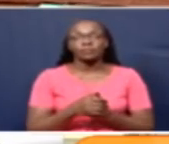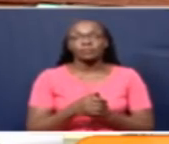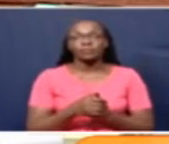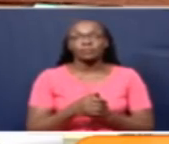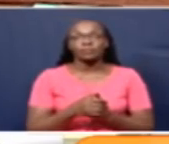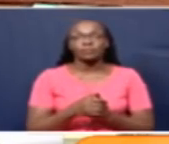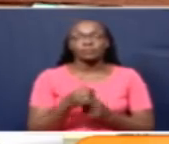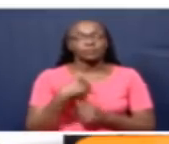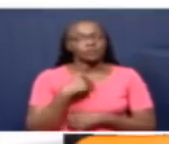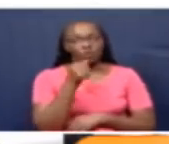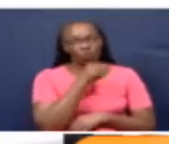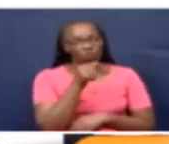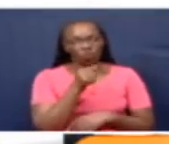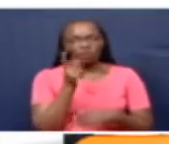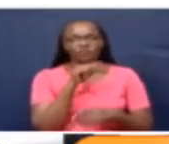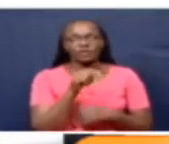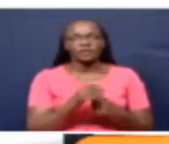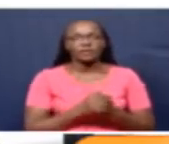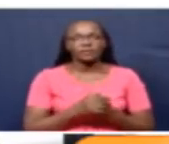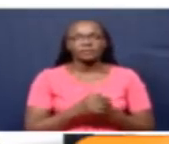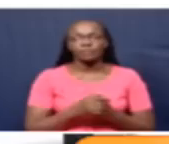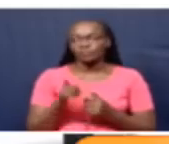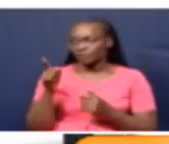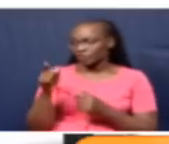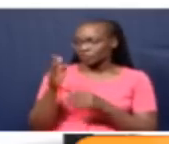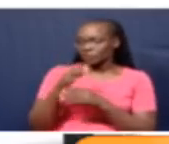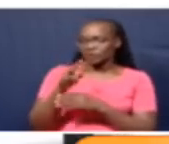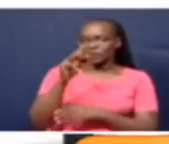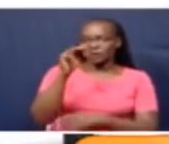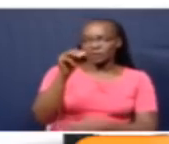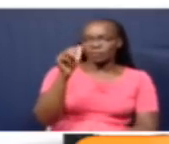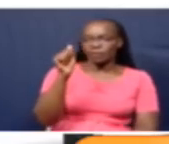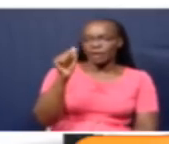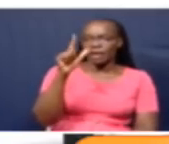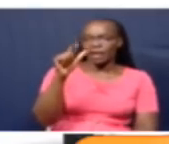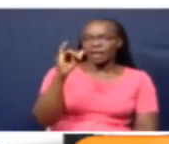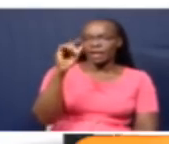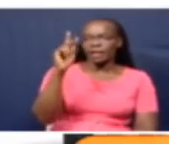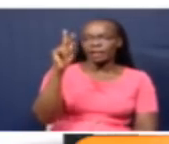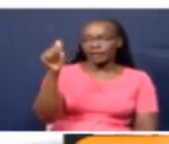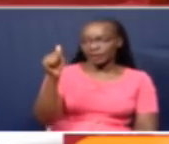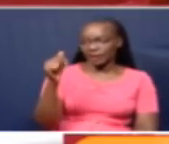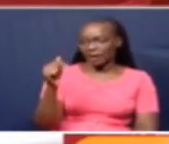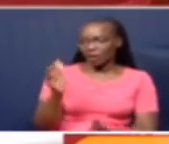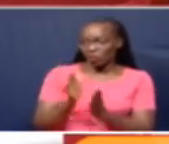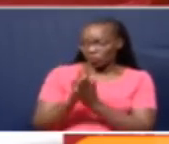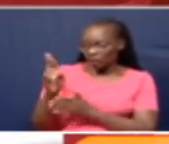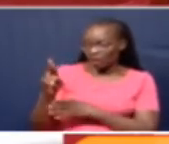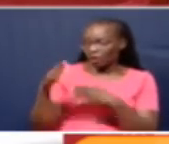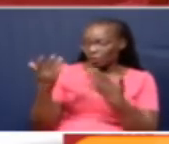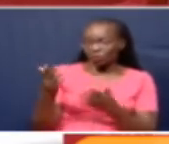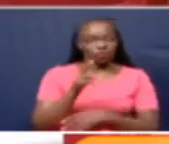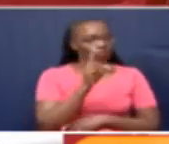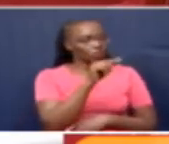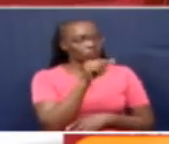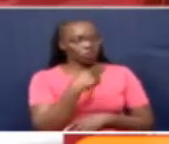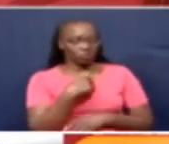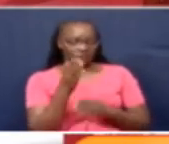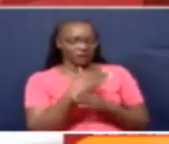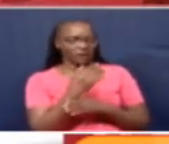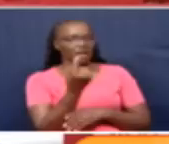old. So you didn't sing Malaika with her? No. I sang Malaika by myself where they heard